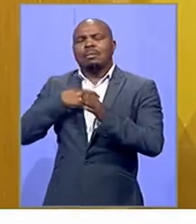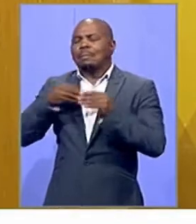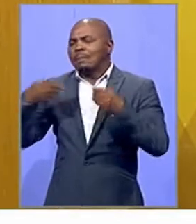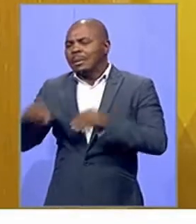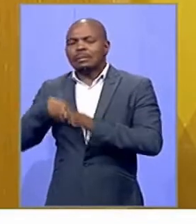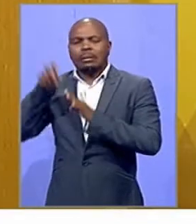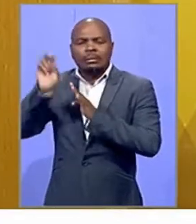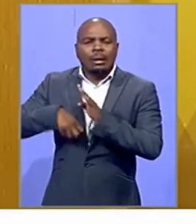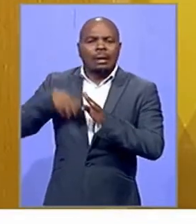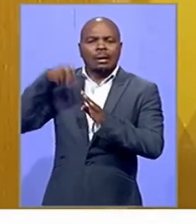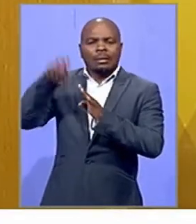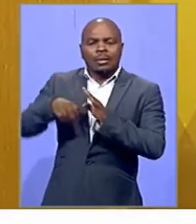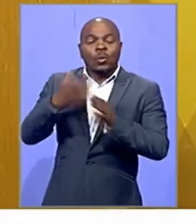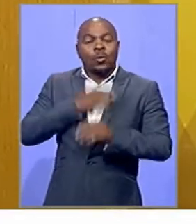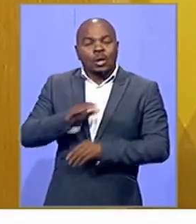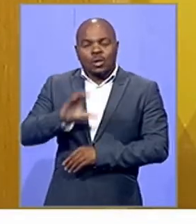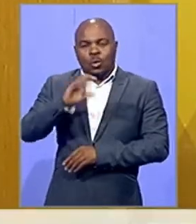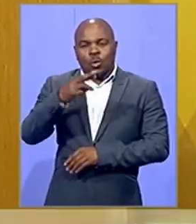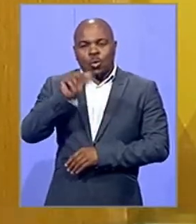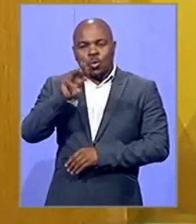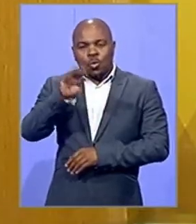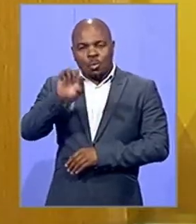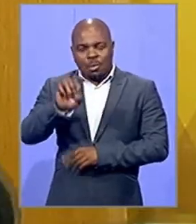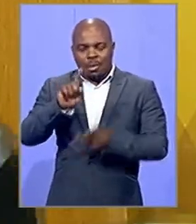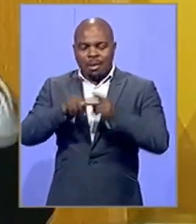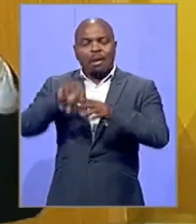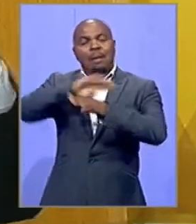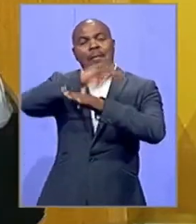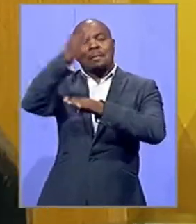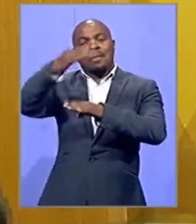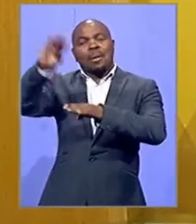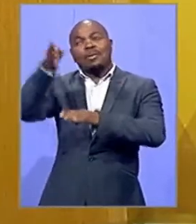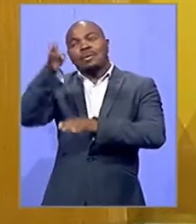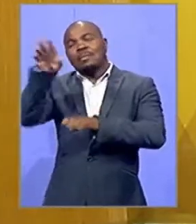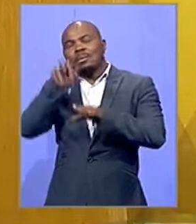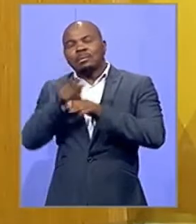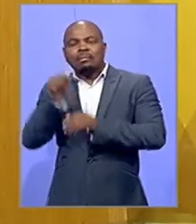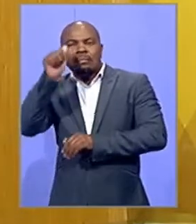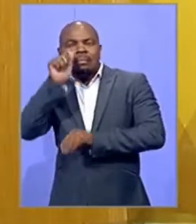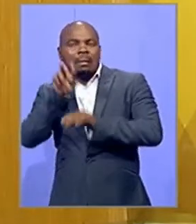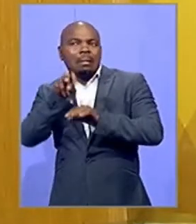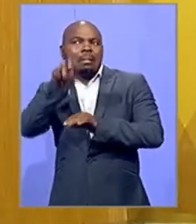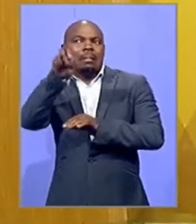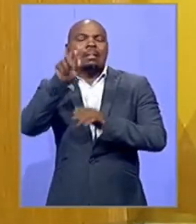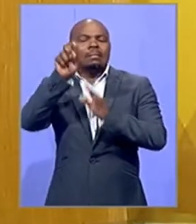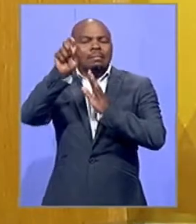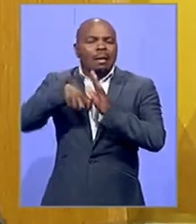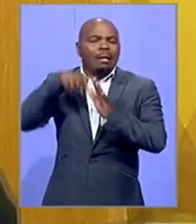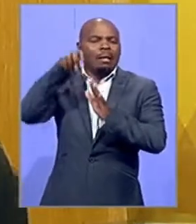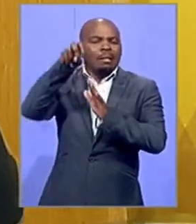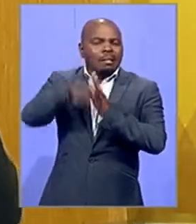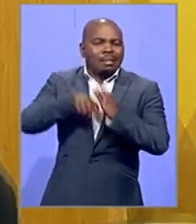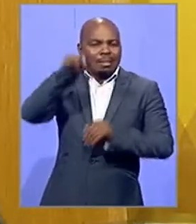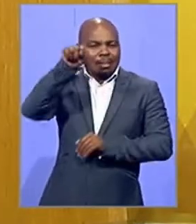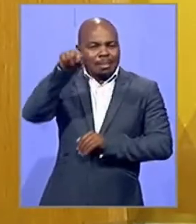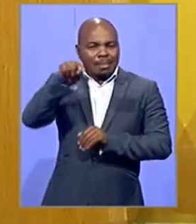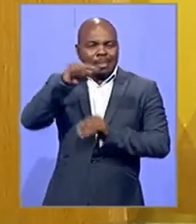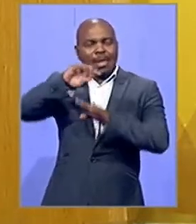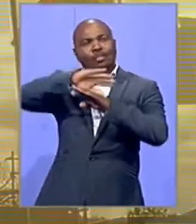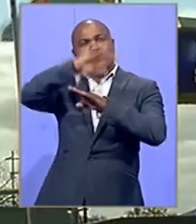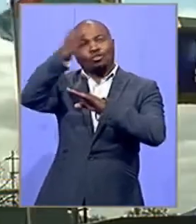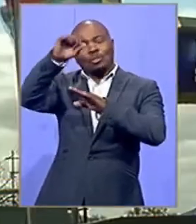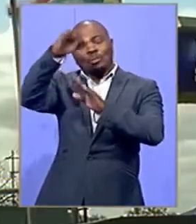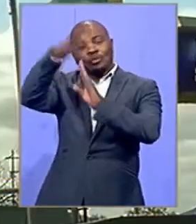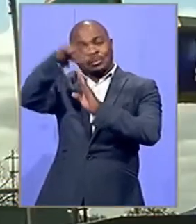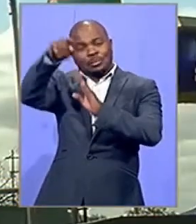digging for crop. You go on the mountain, they illegally go there and mine on the top of the